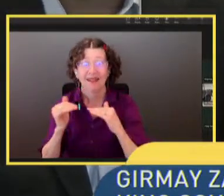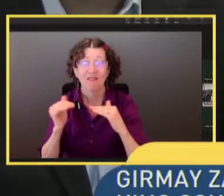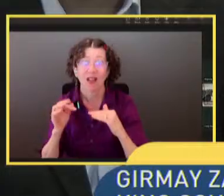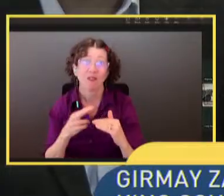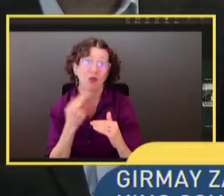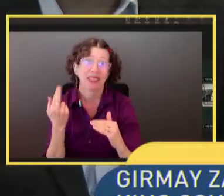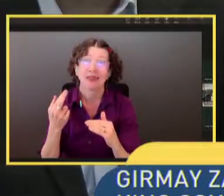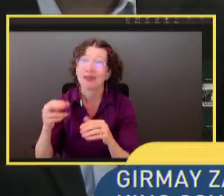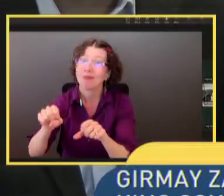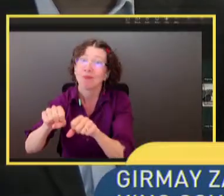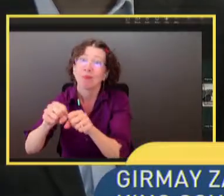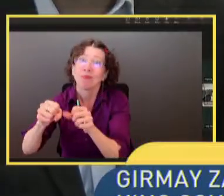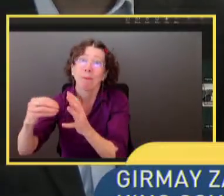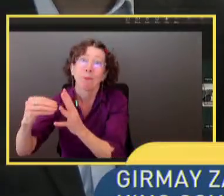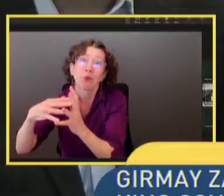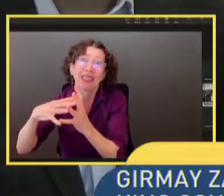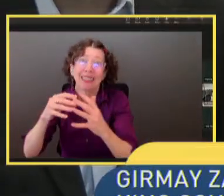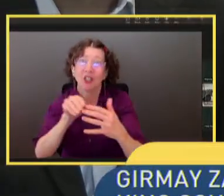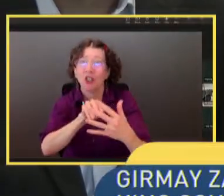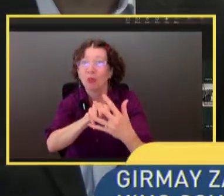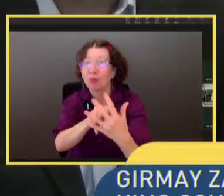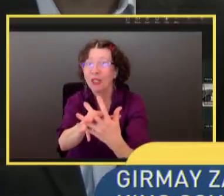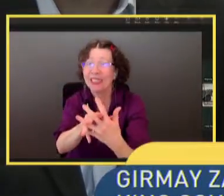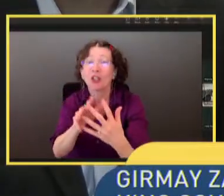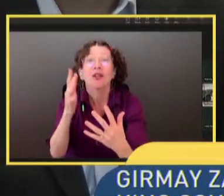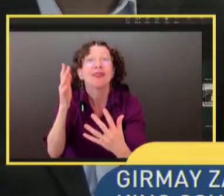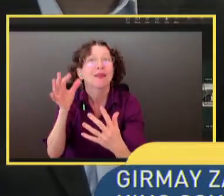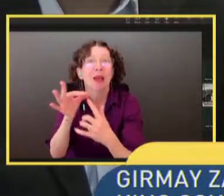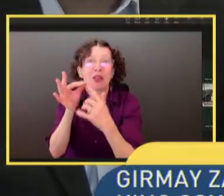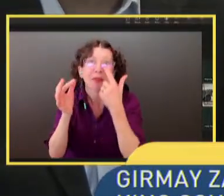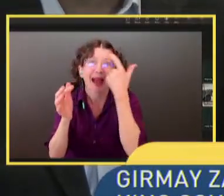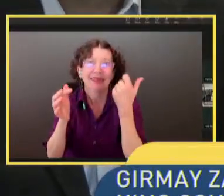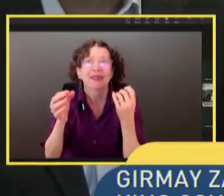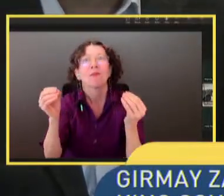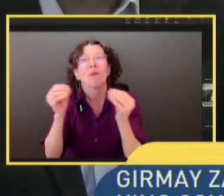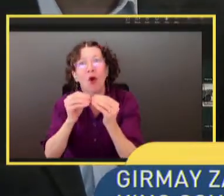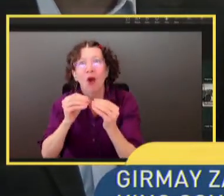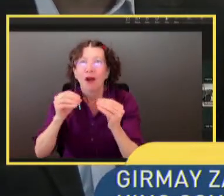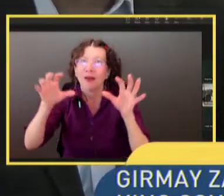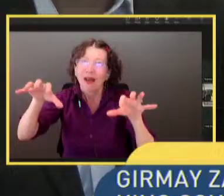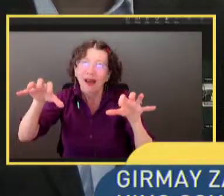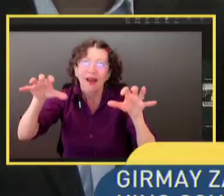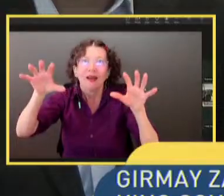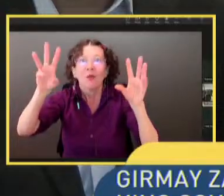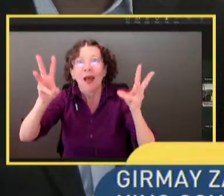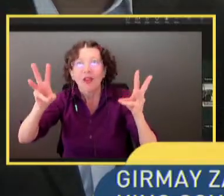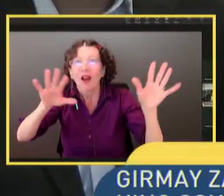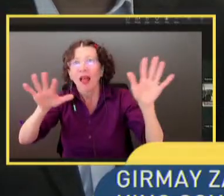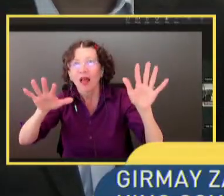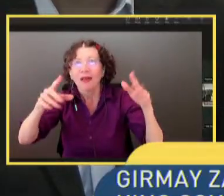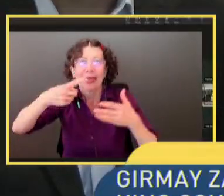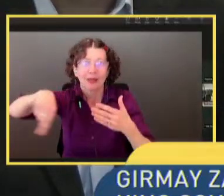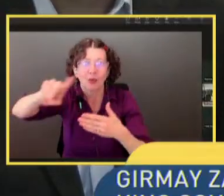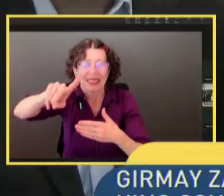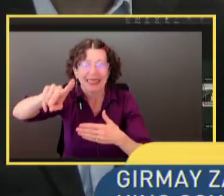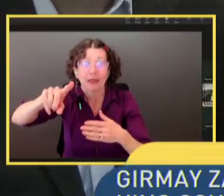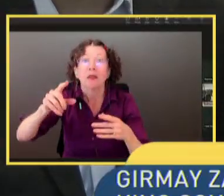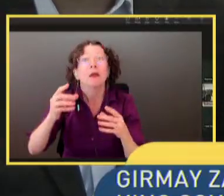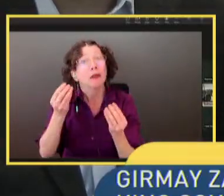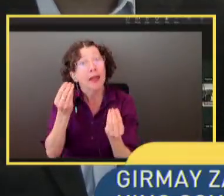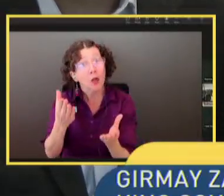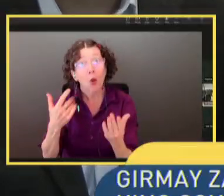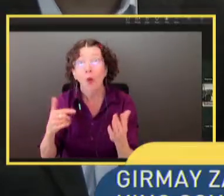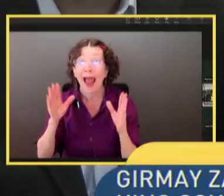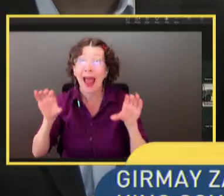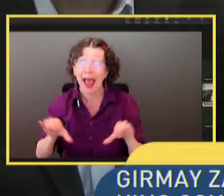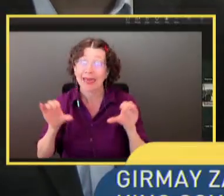closely. So that's my first point. This is a dynamic situation. There remains a moderate level of risk of levees breaching,